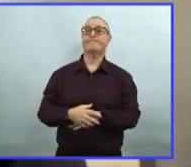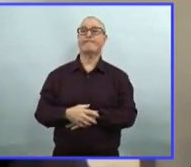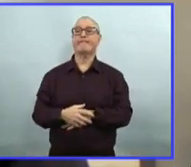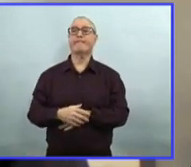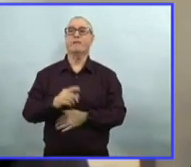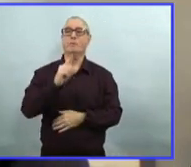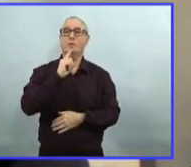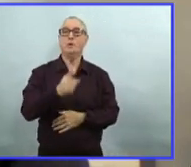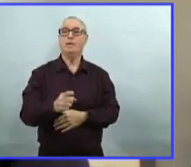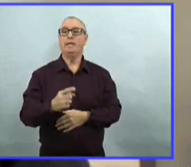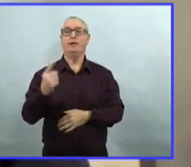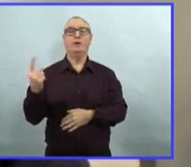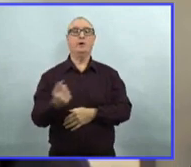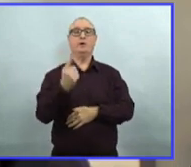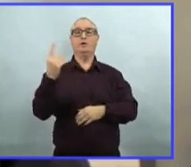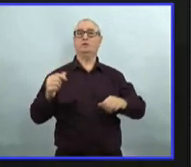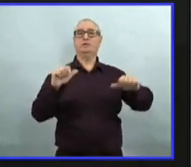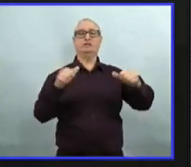balance.